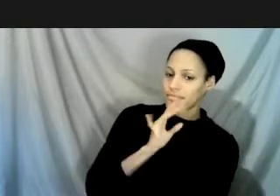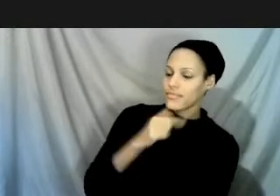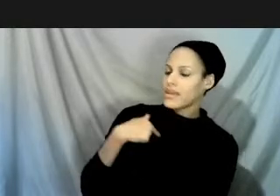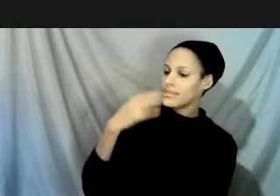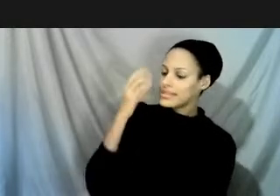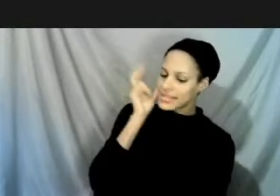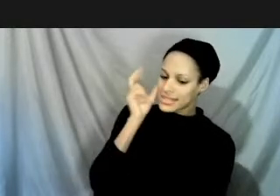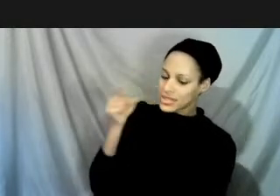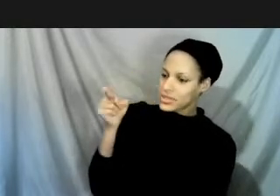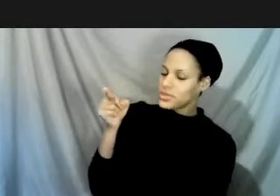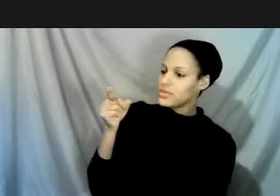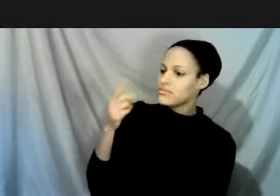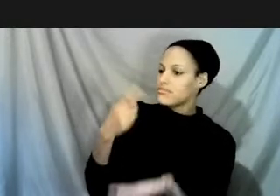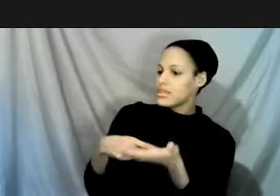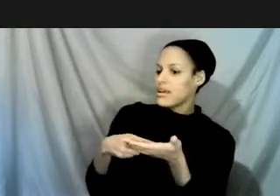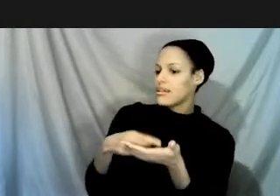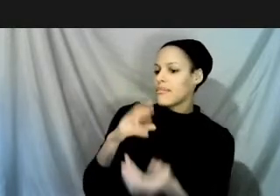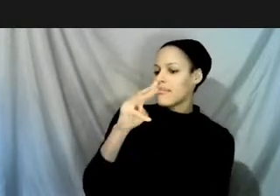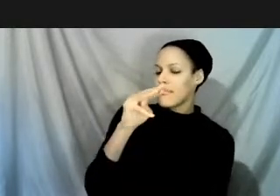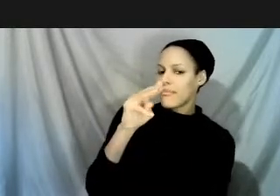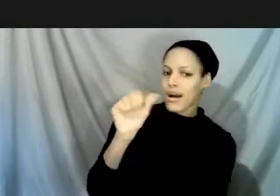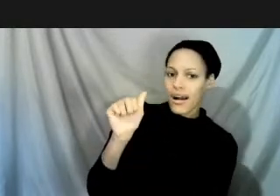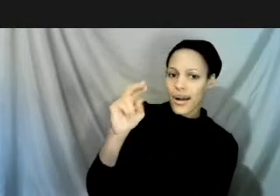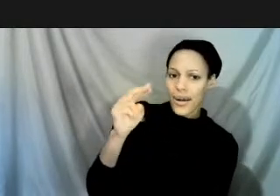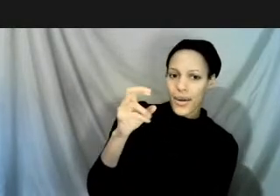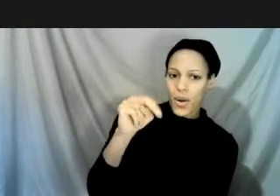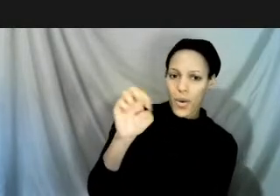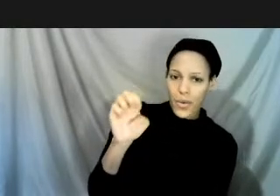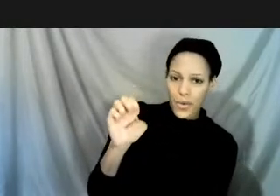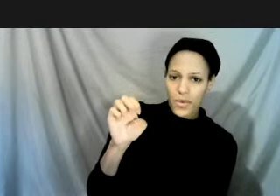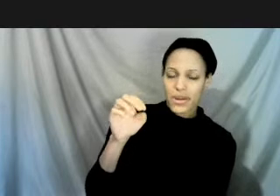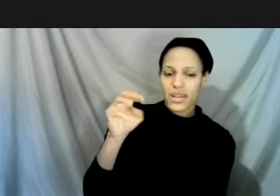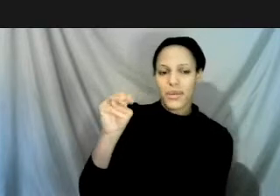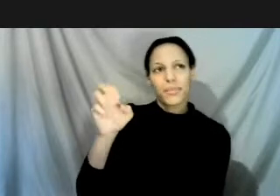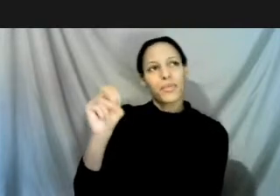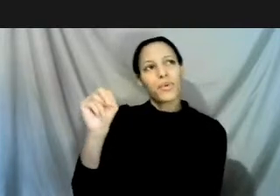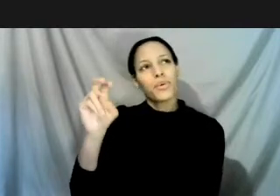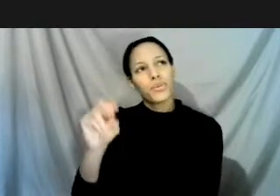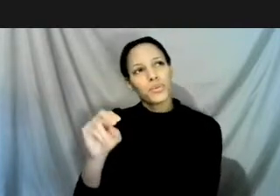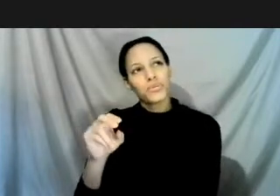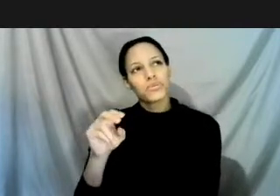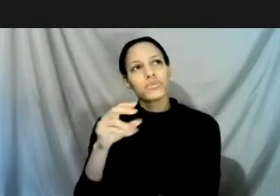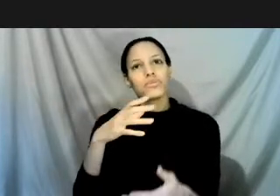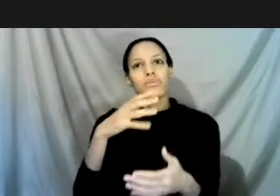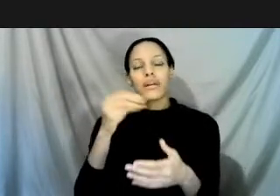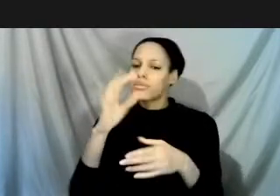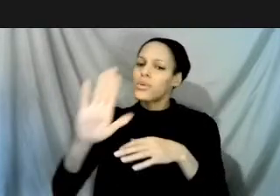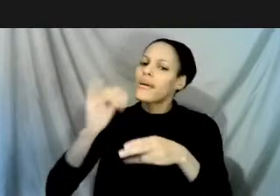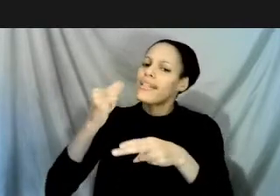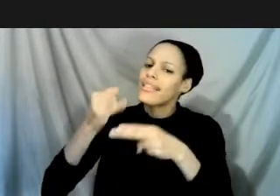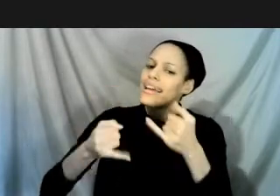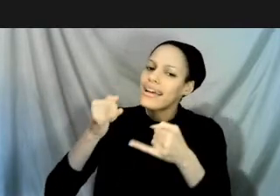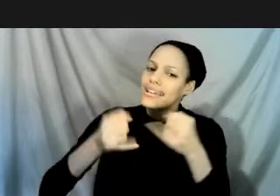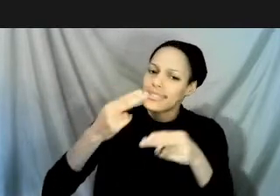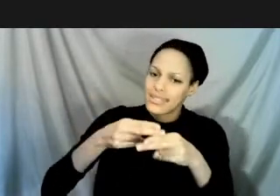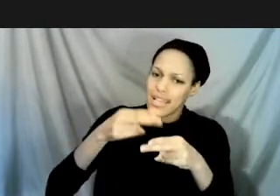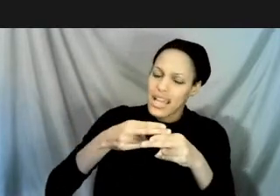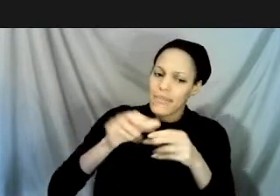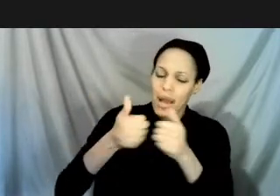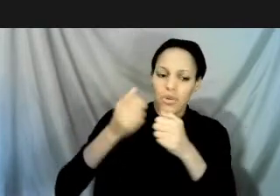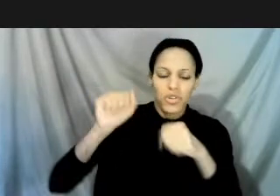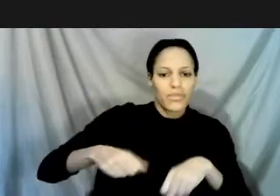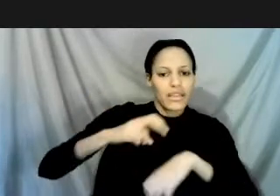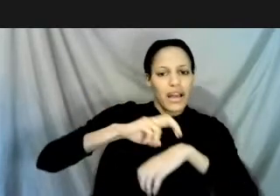versus Mhoon versus your last name and how it could be Irish or could be